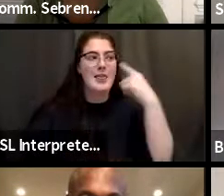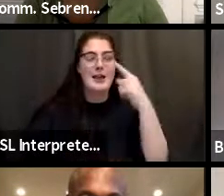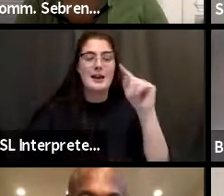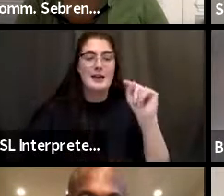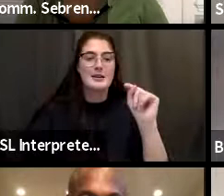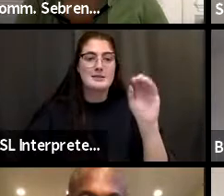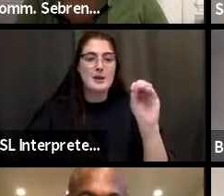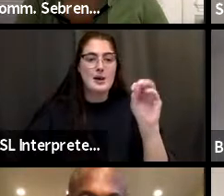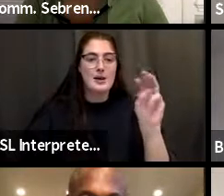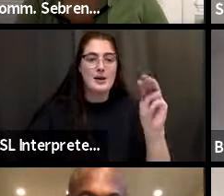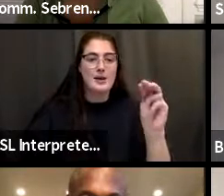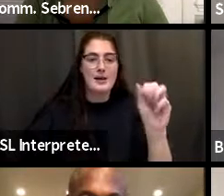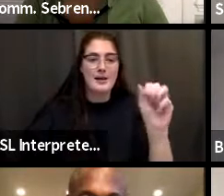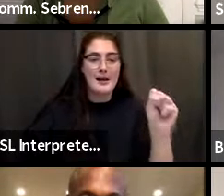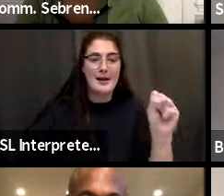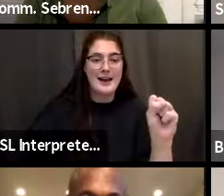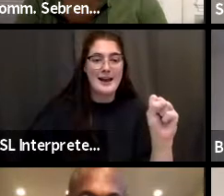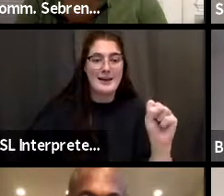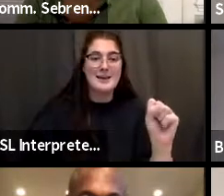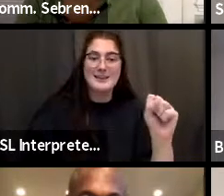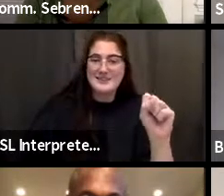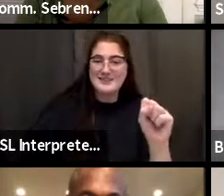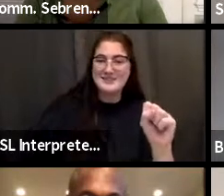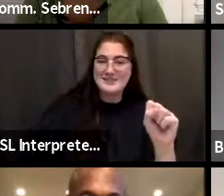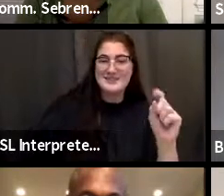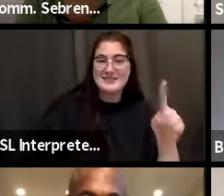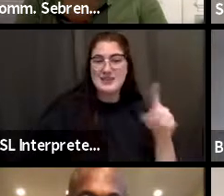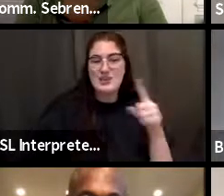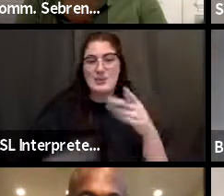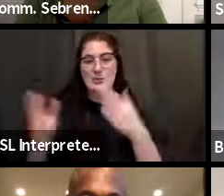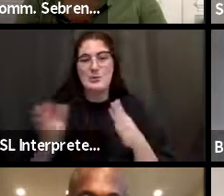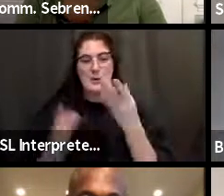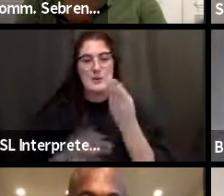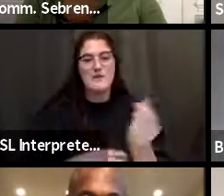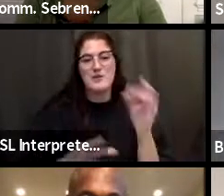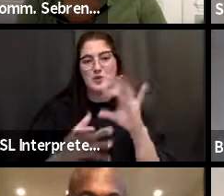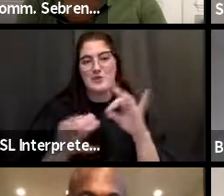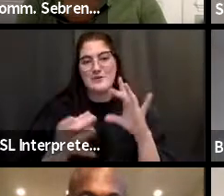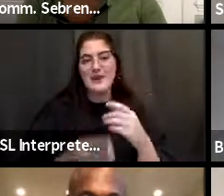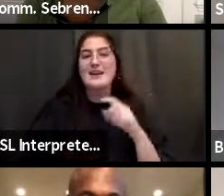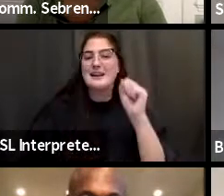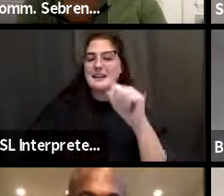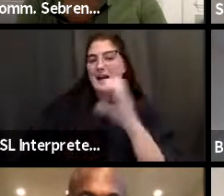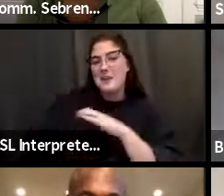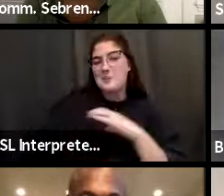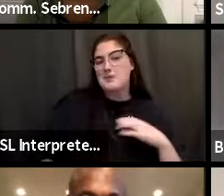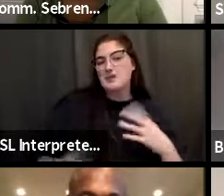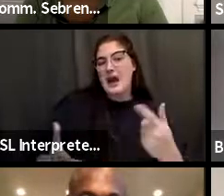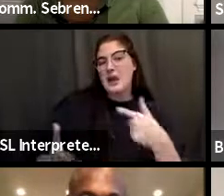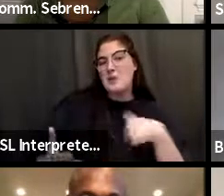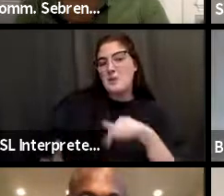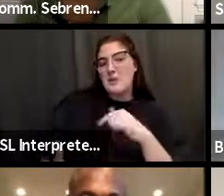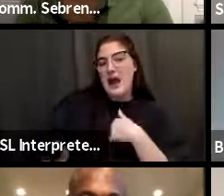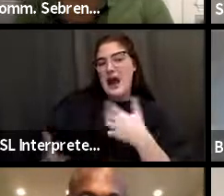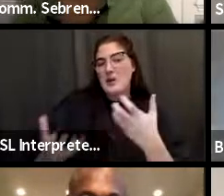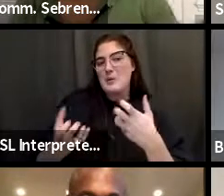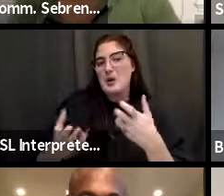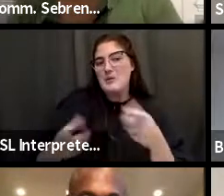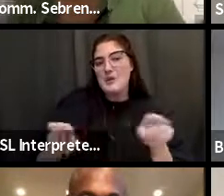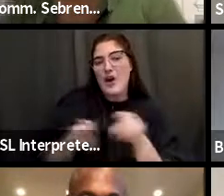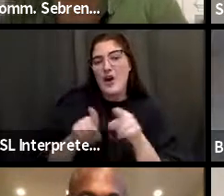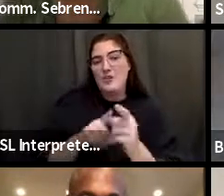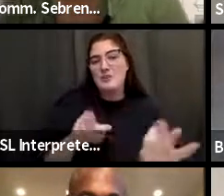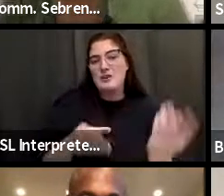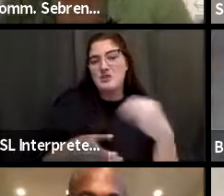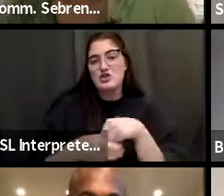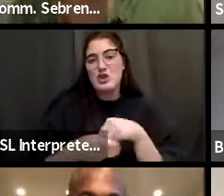Tomas Talamonte, I hope I'm saying that right, you did it is prepared with a few remarks. Yeah, Commissioner, I just wanted to, have also been joined by Director